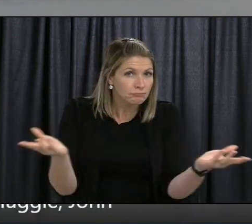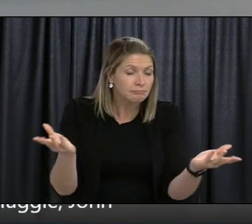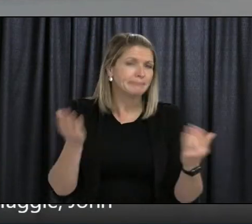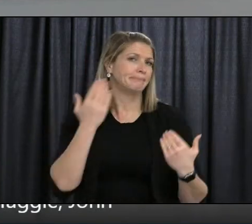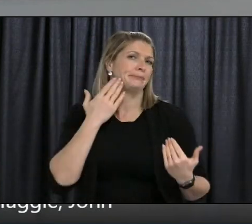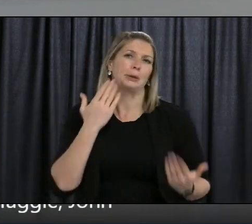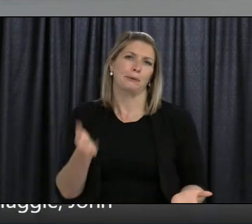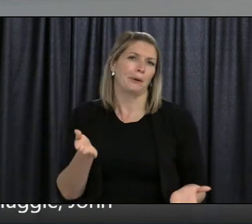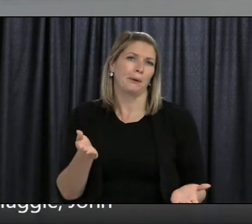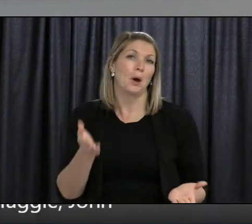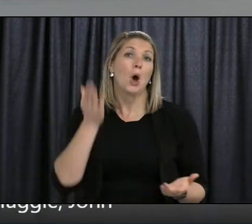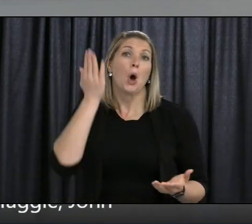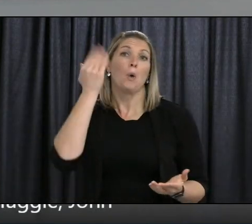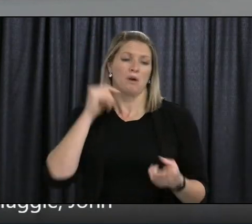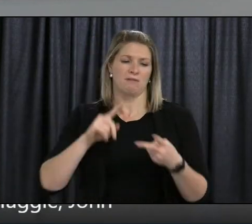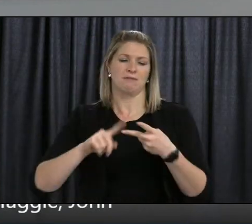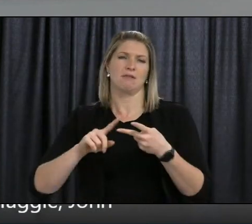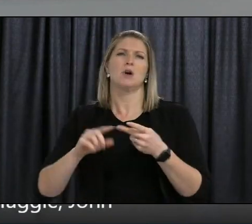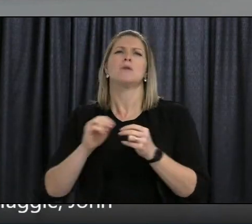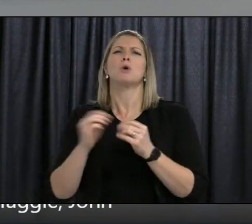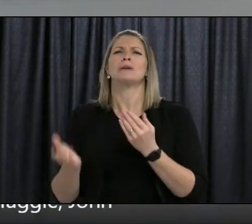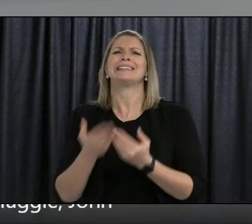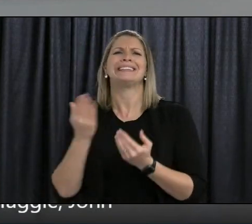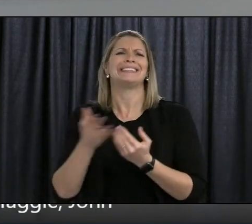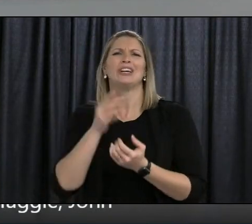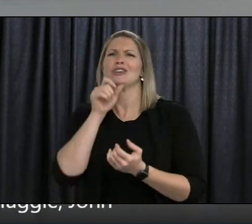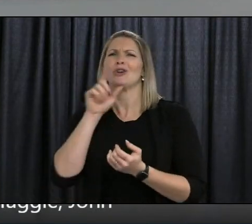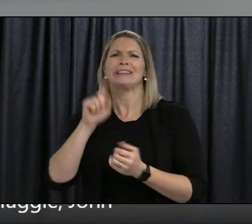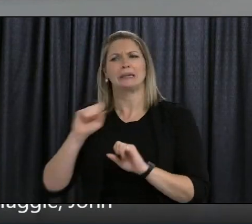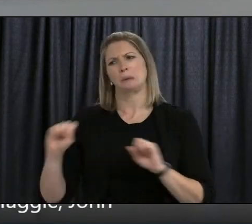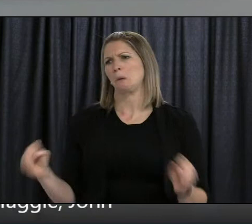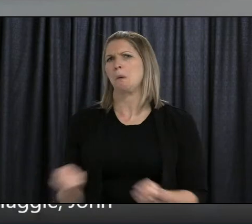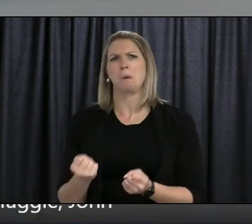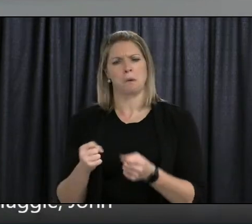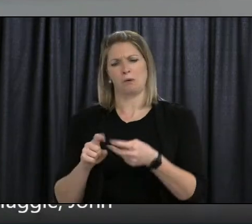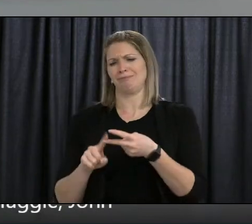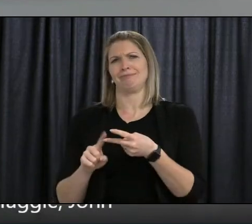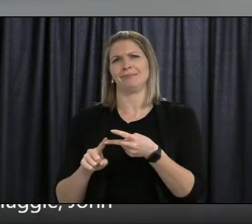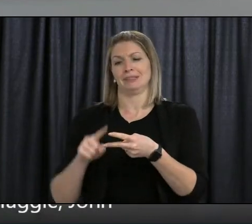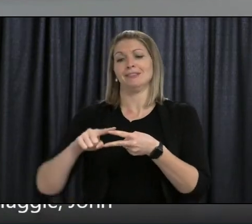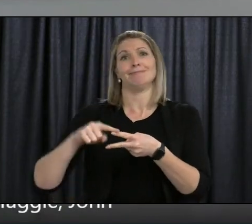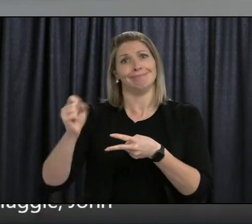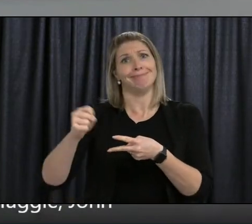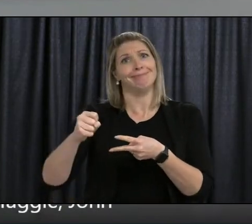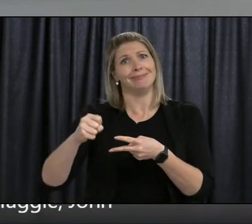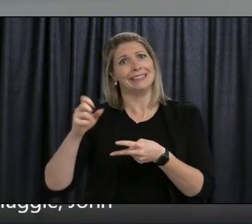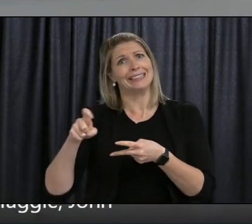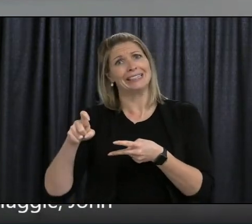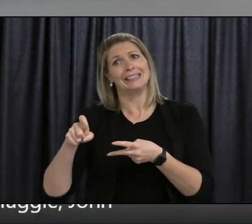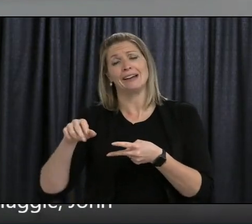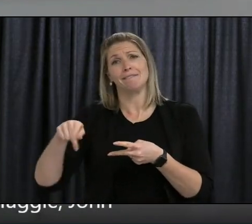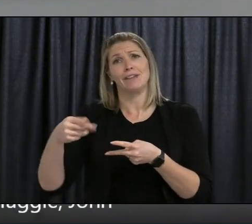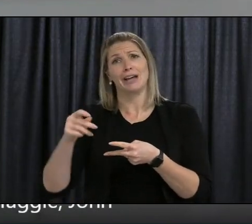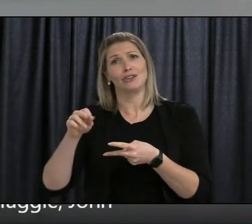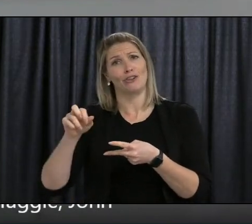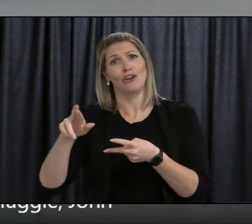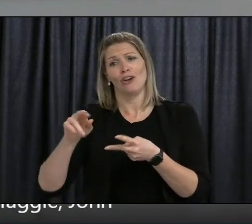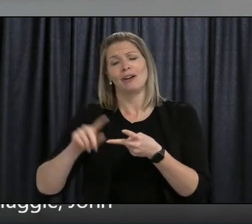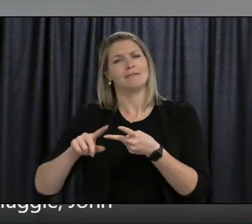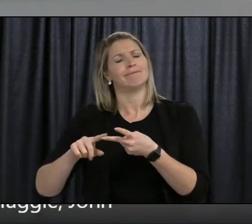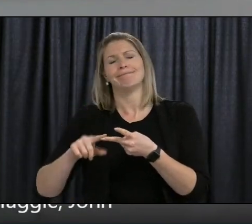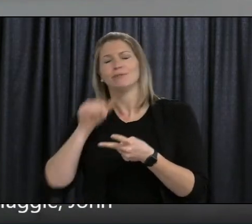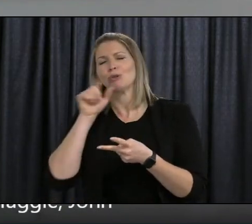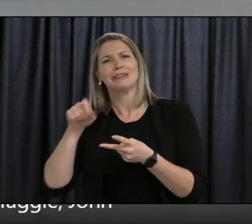health, particularly when getting into rural or more isolated communities, which are a source of priority